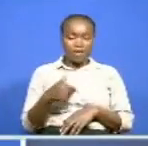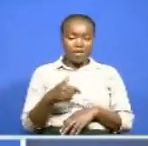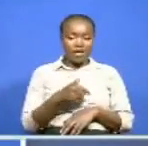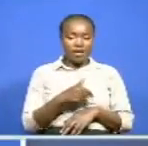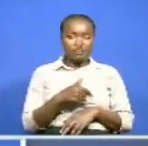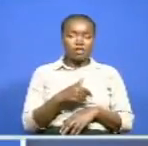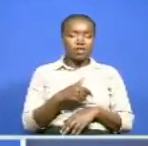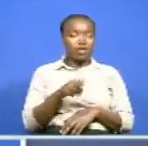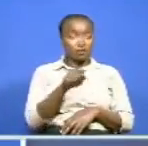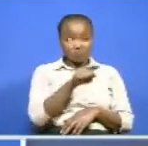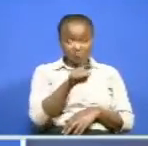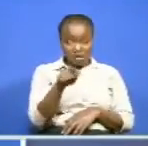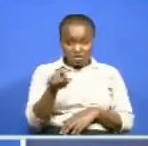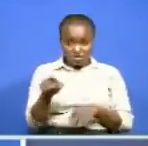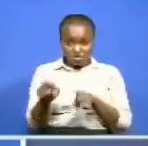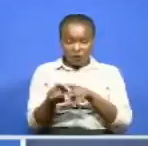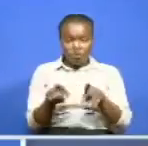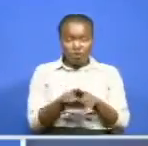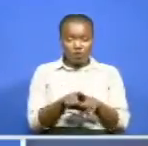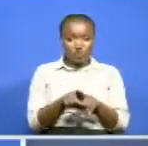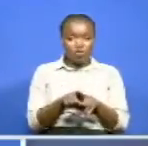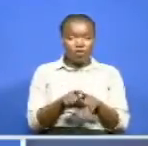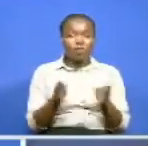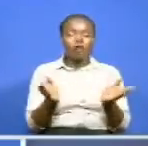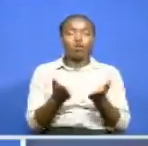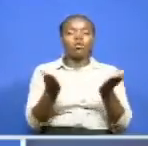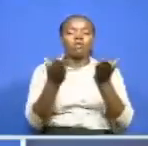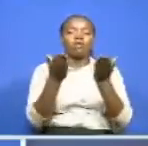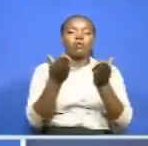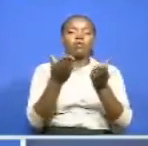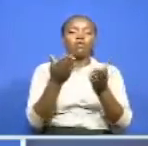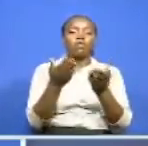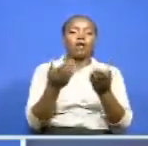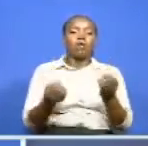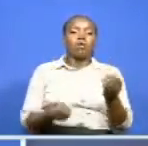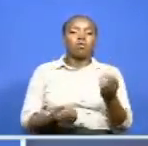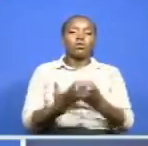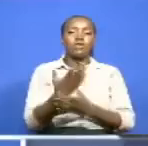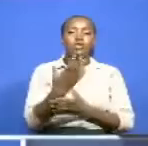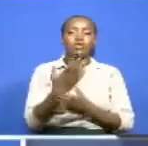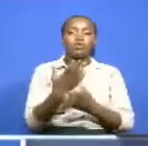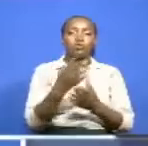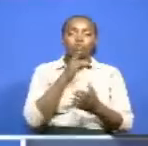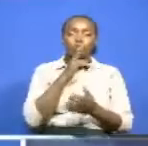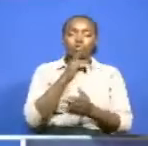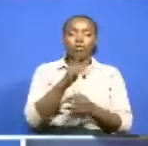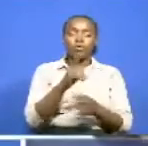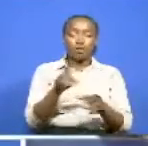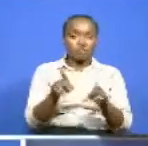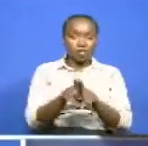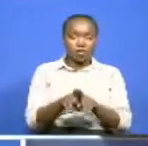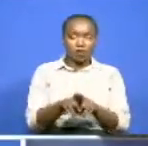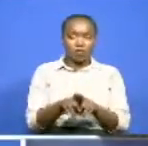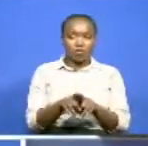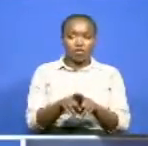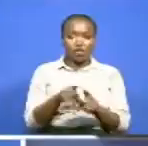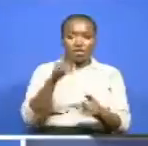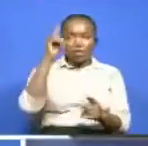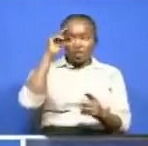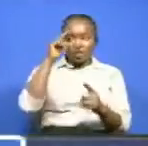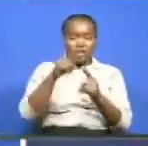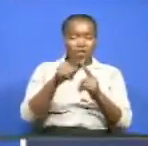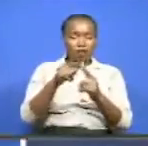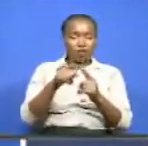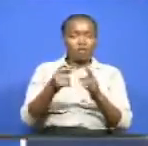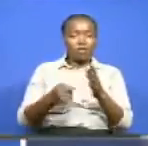for them to ramp up production with certainty. In efforts geared at spurring